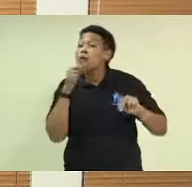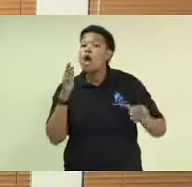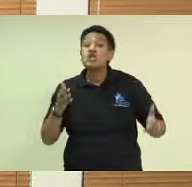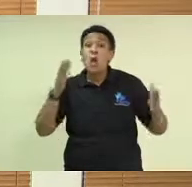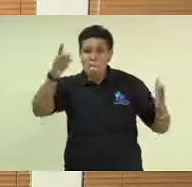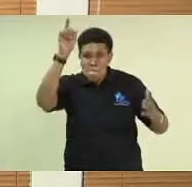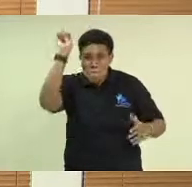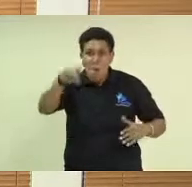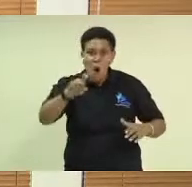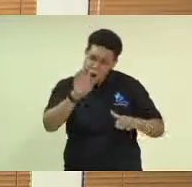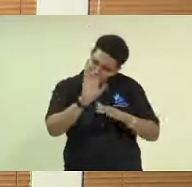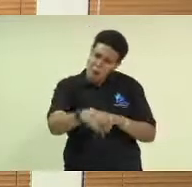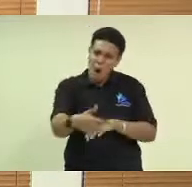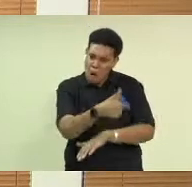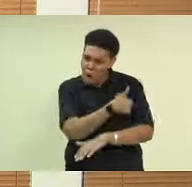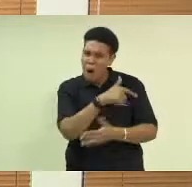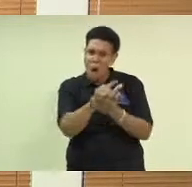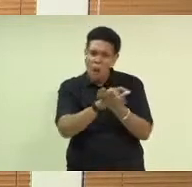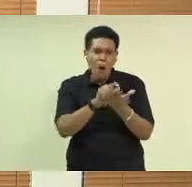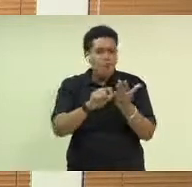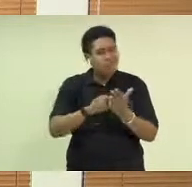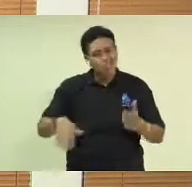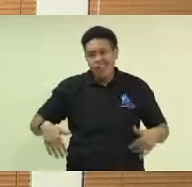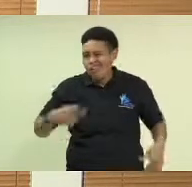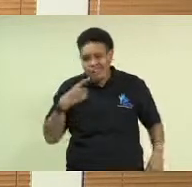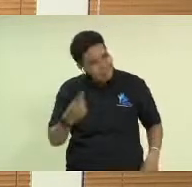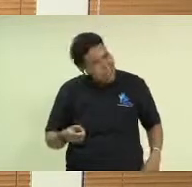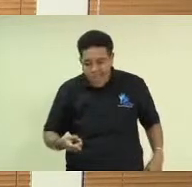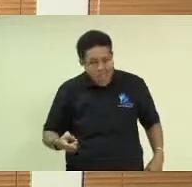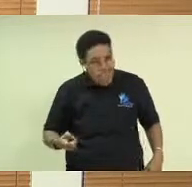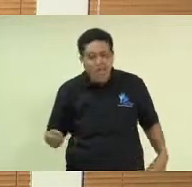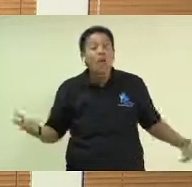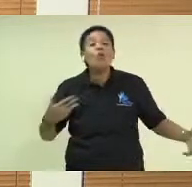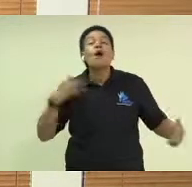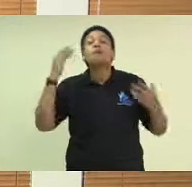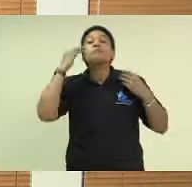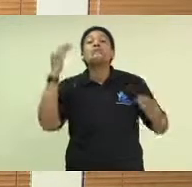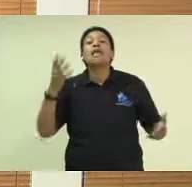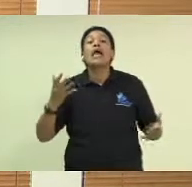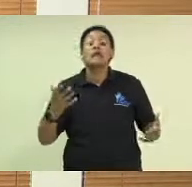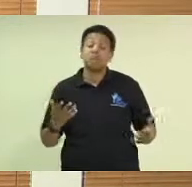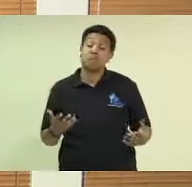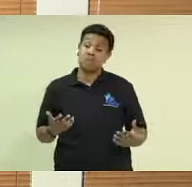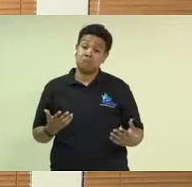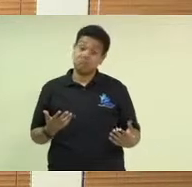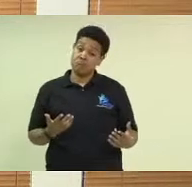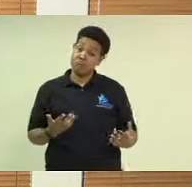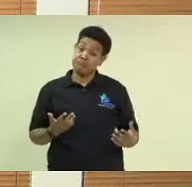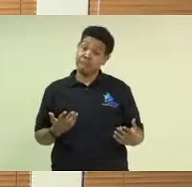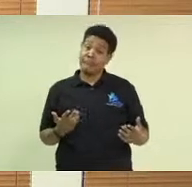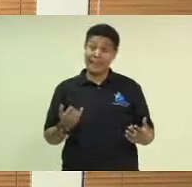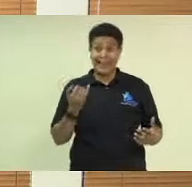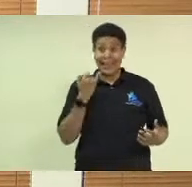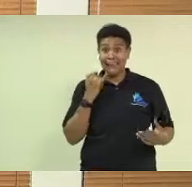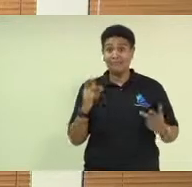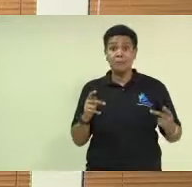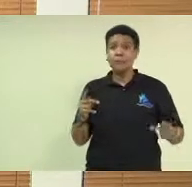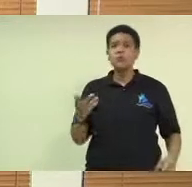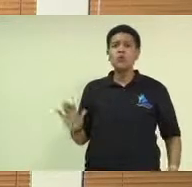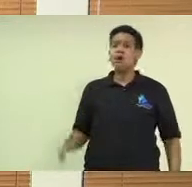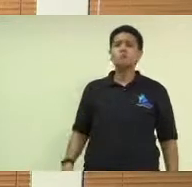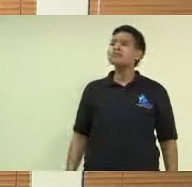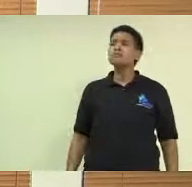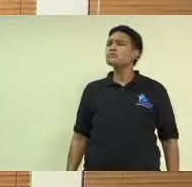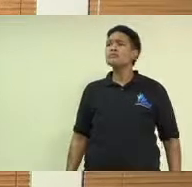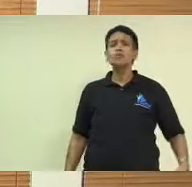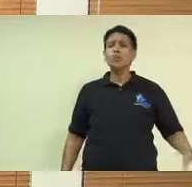to COVID. What I am saying is that there is a point at which, if take-up becomes an issue, we